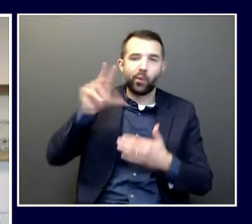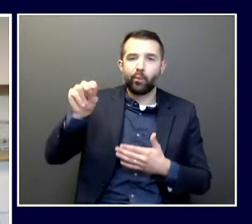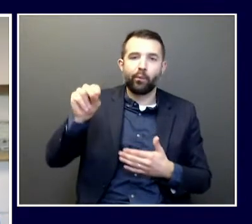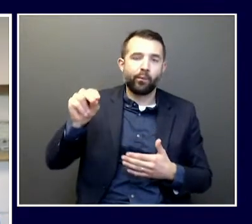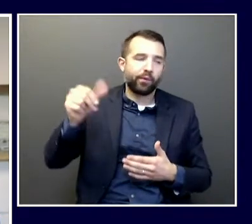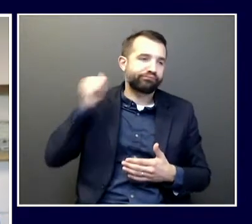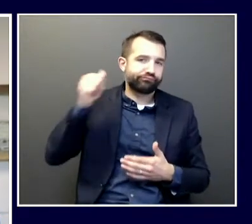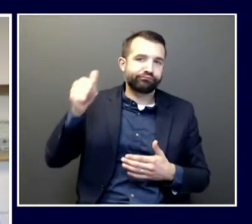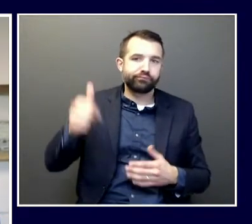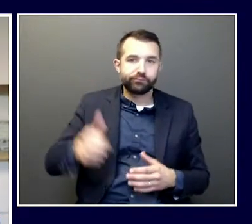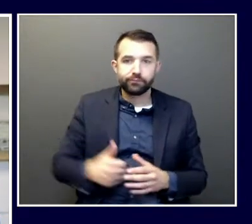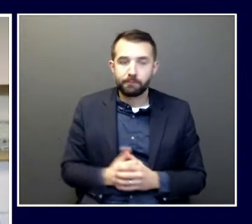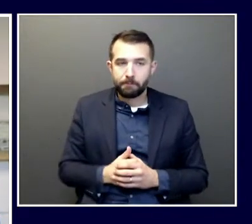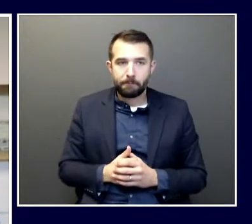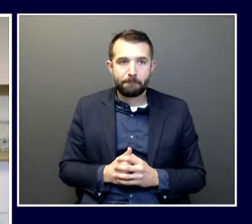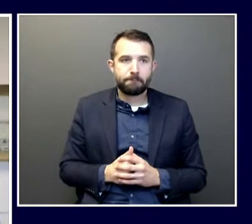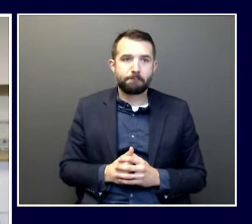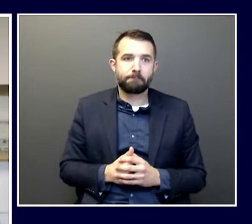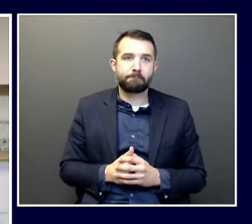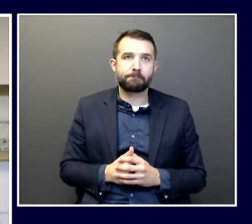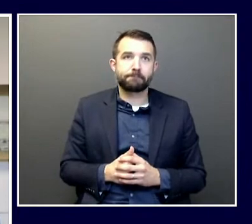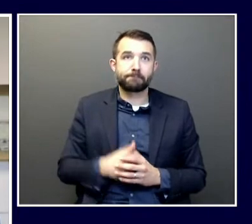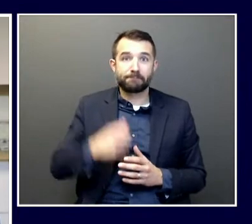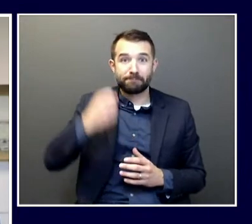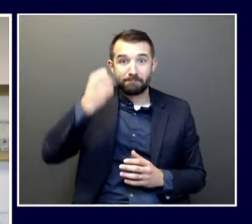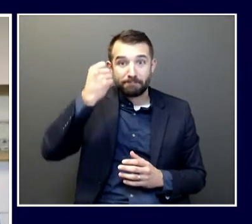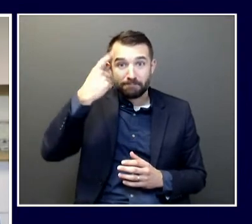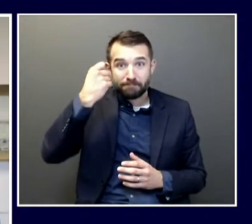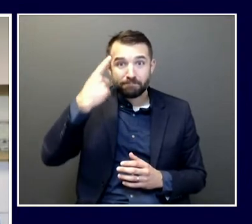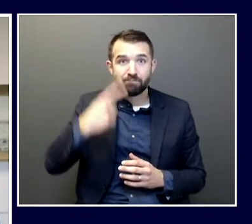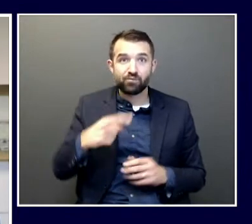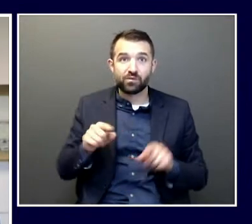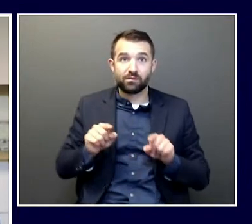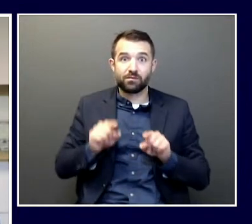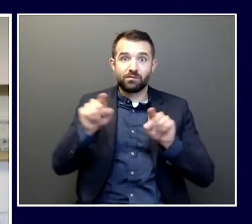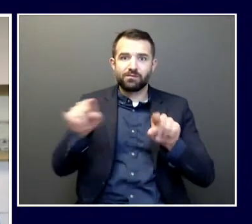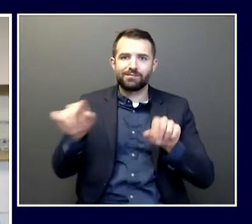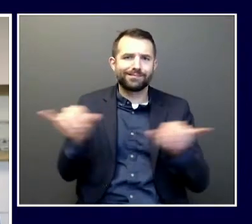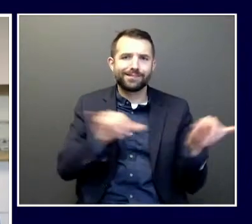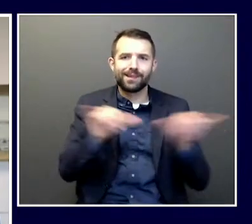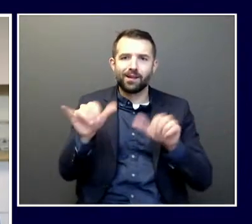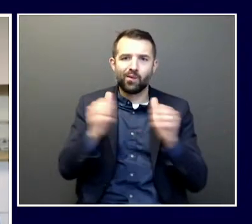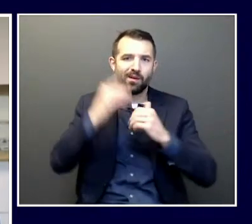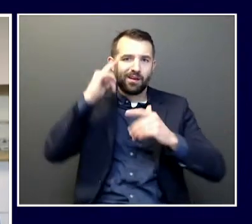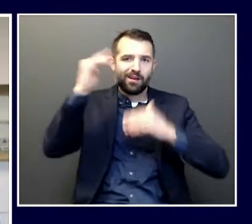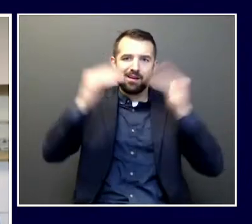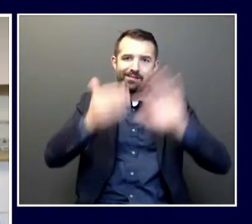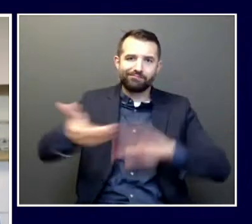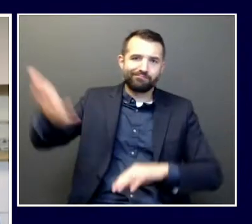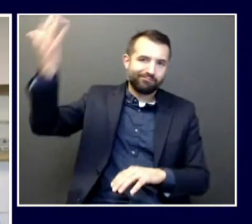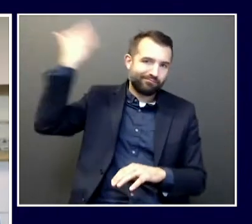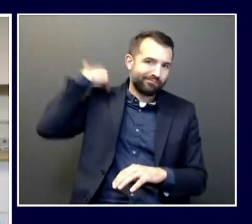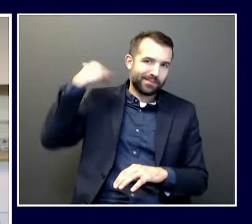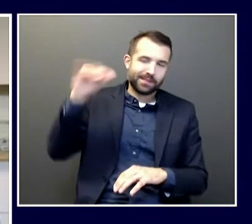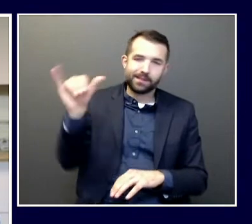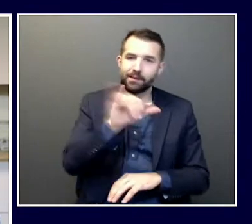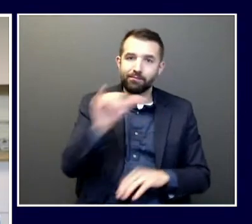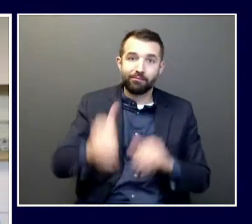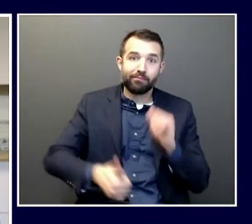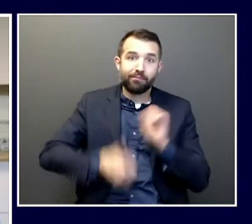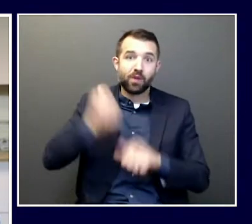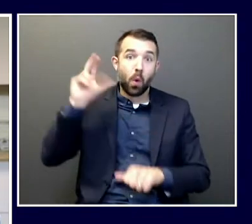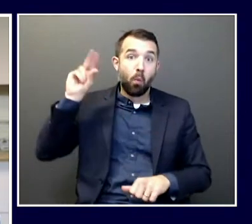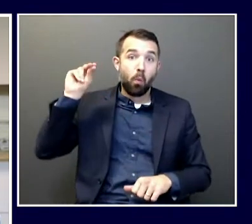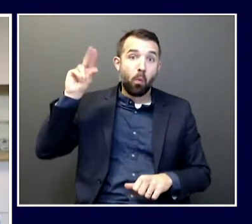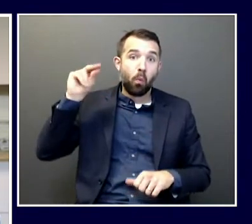who on day one said no way have ultimately gotten what they needed to come off the fence and get vaccinated. The question